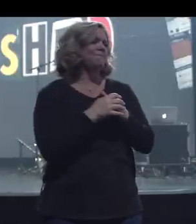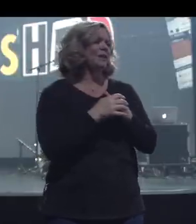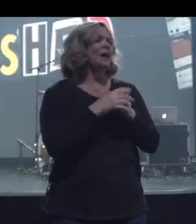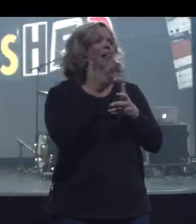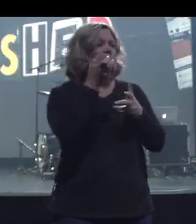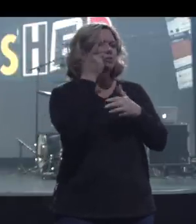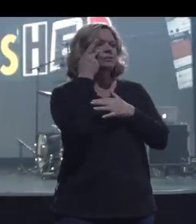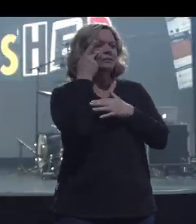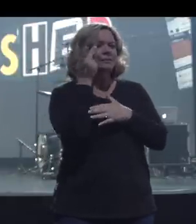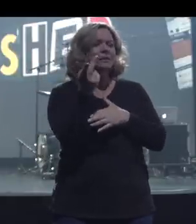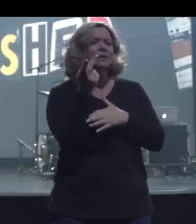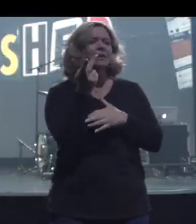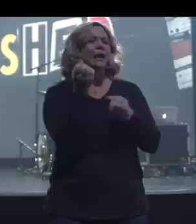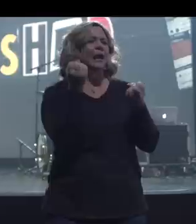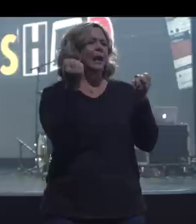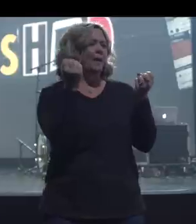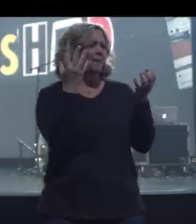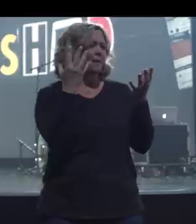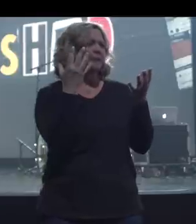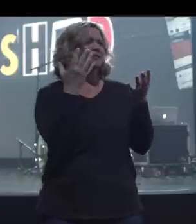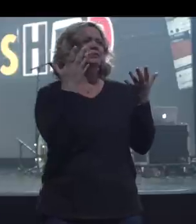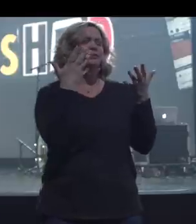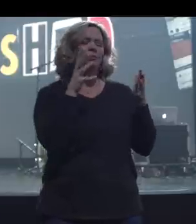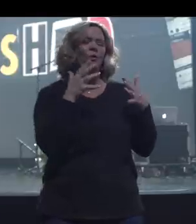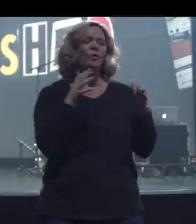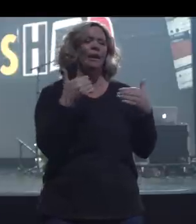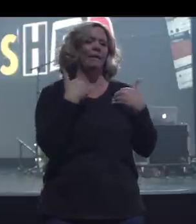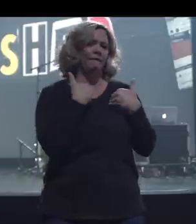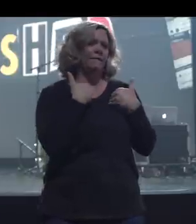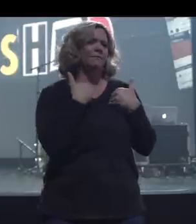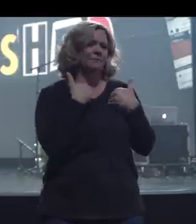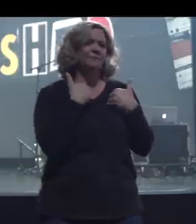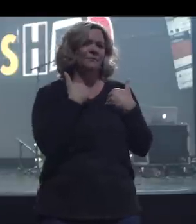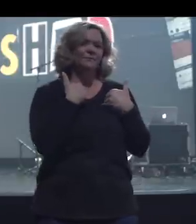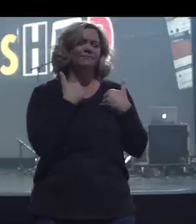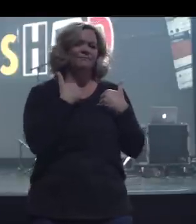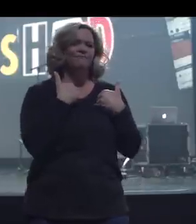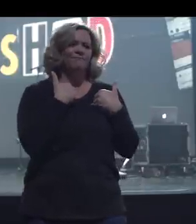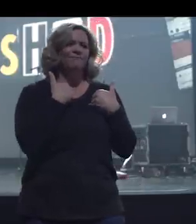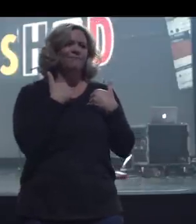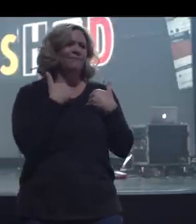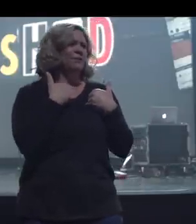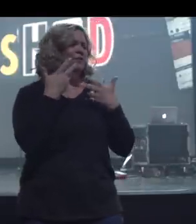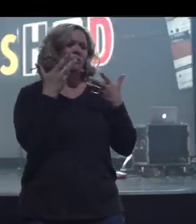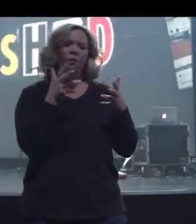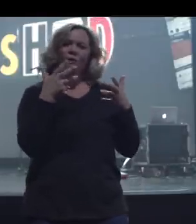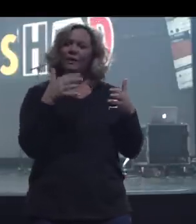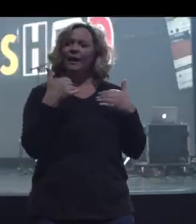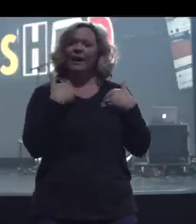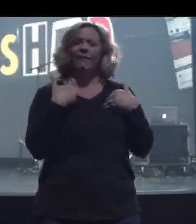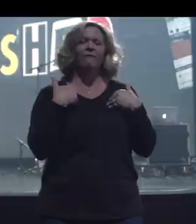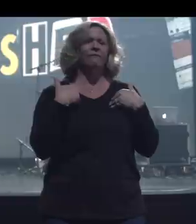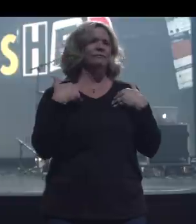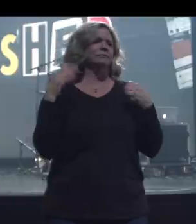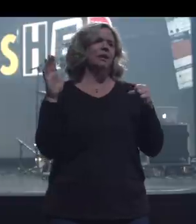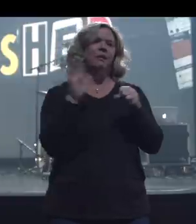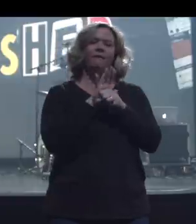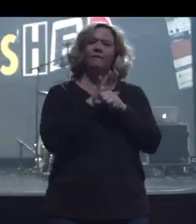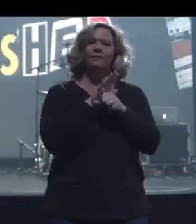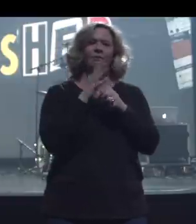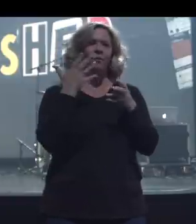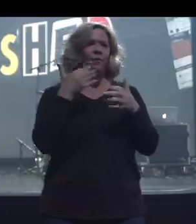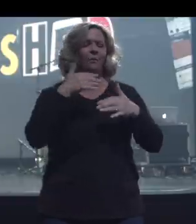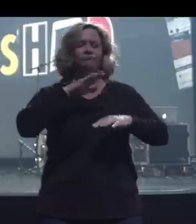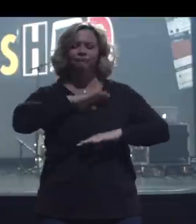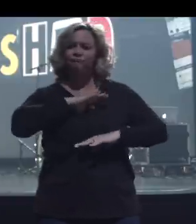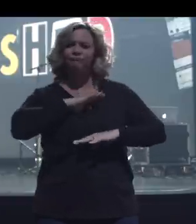see how much you already have. That you already have enough for most of us. Unless you're below